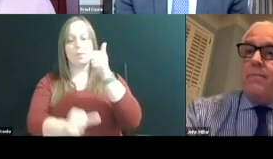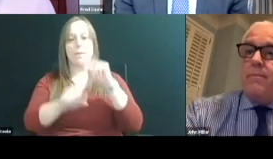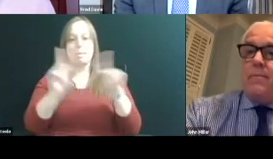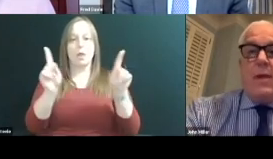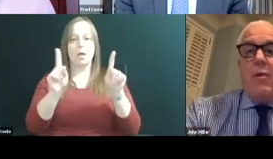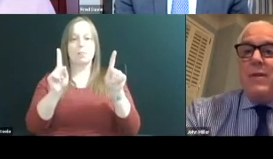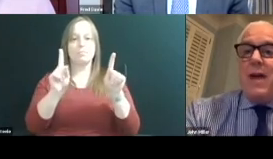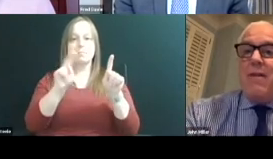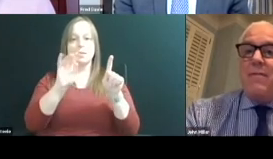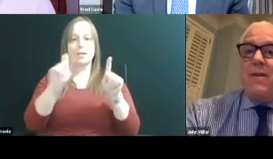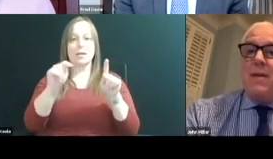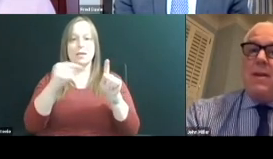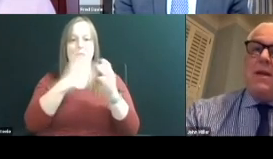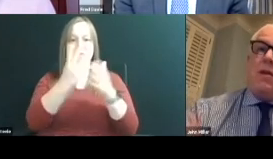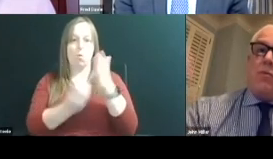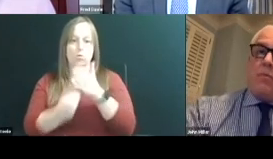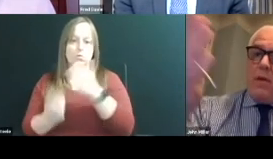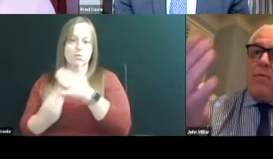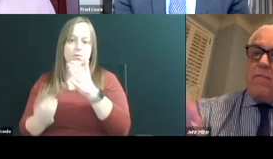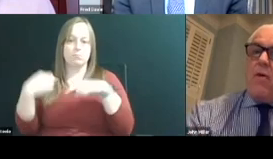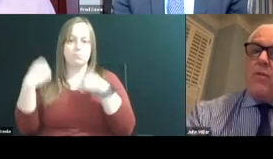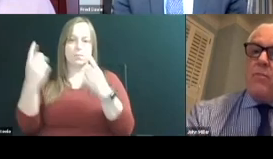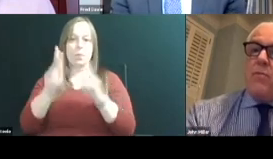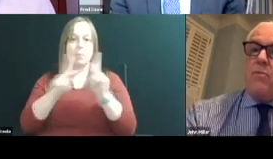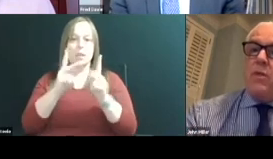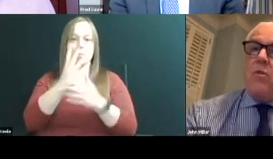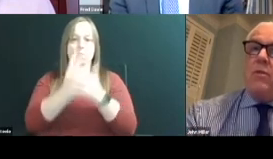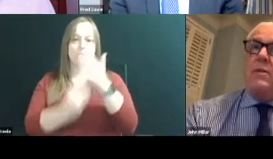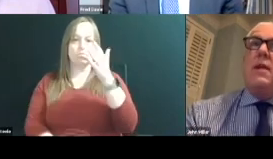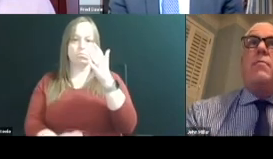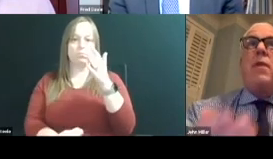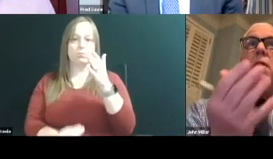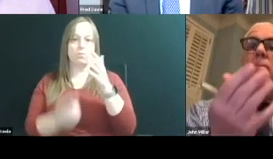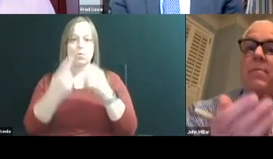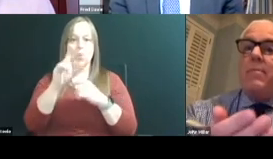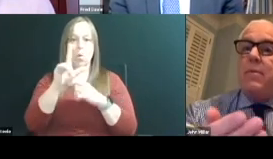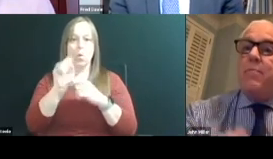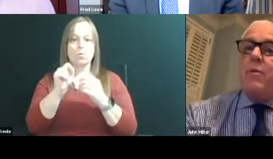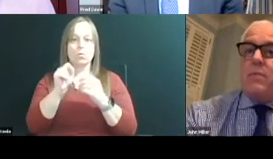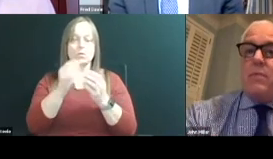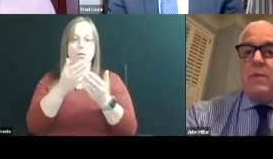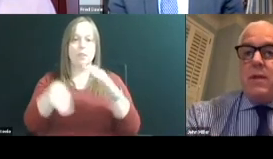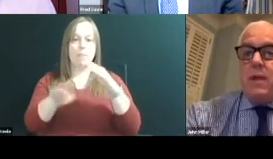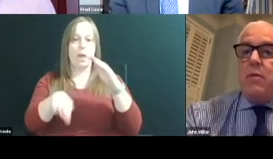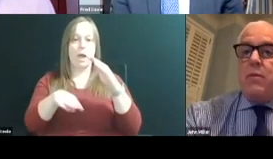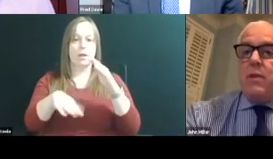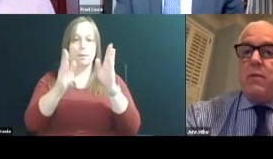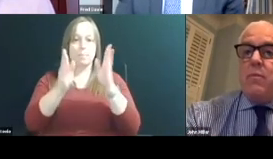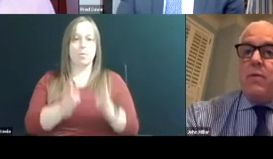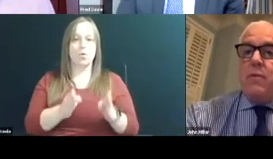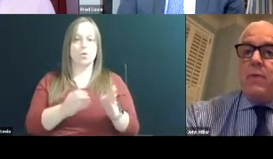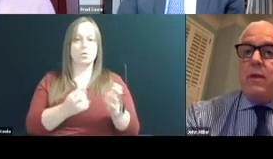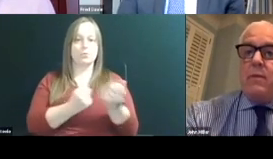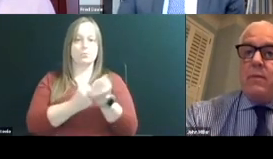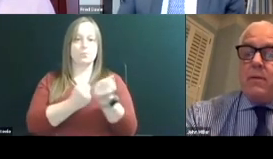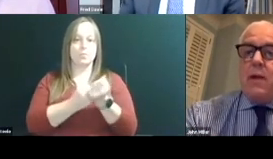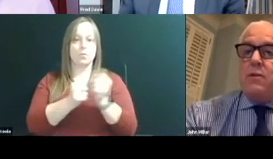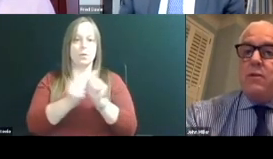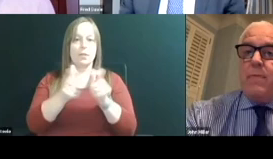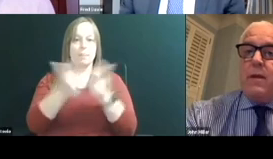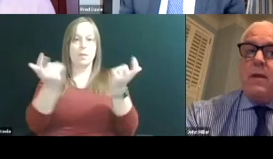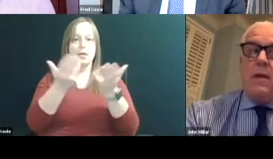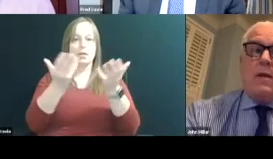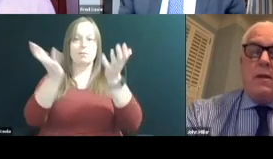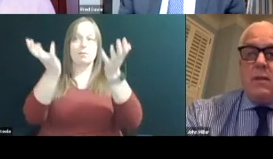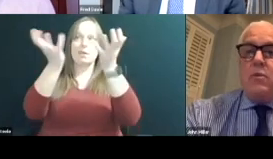them. They always have. And when people fall through those holes, at the bottom, the person who's standing there with the big